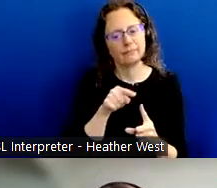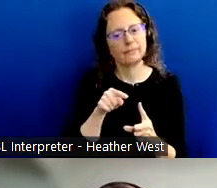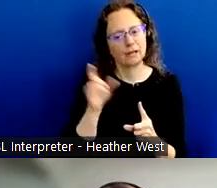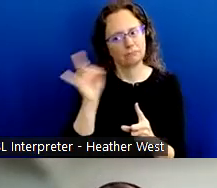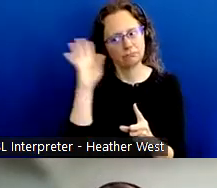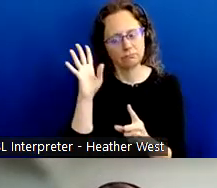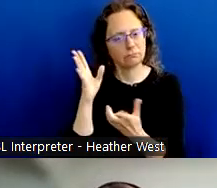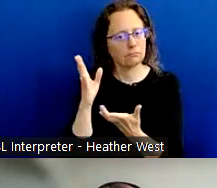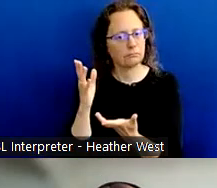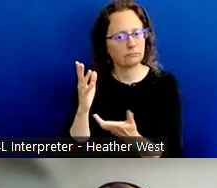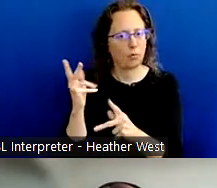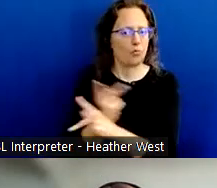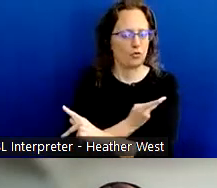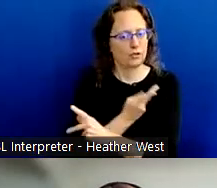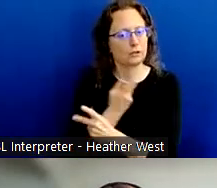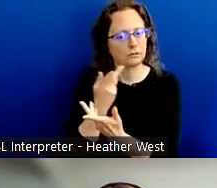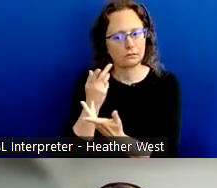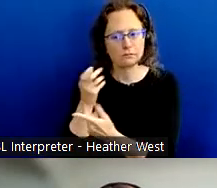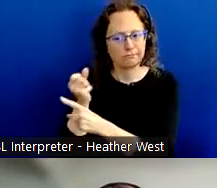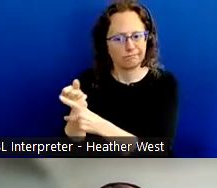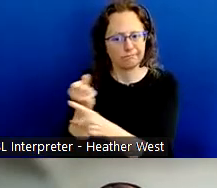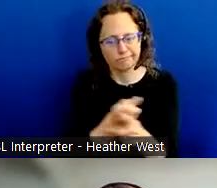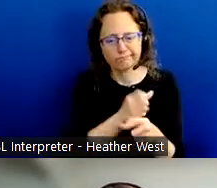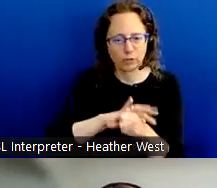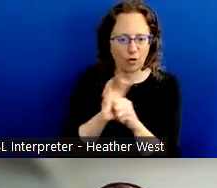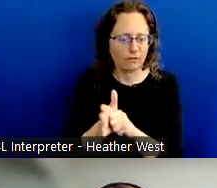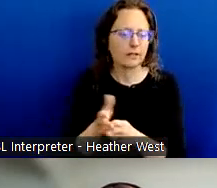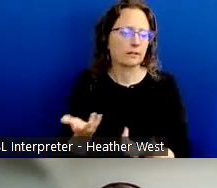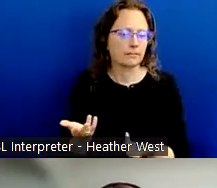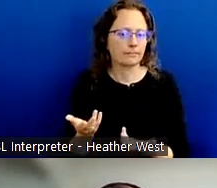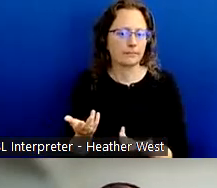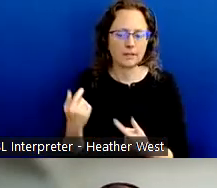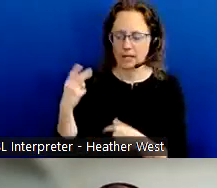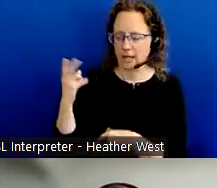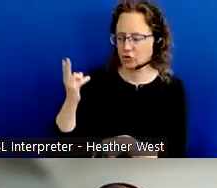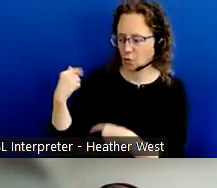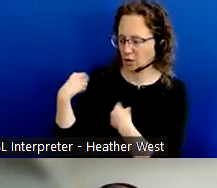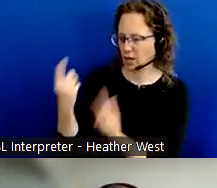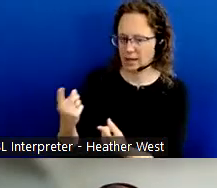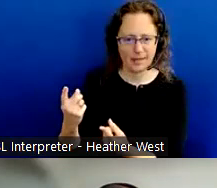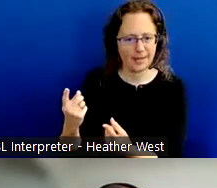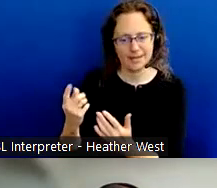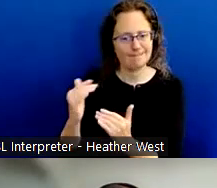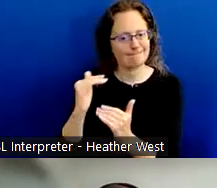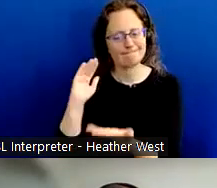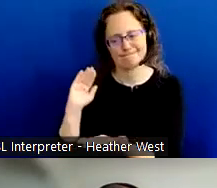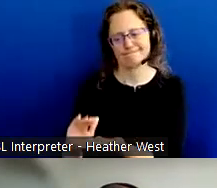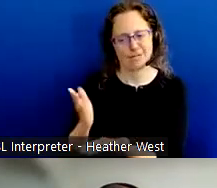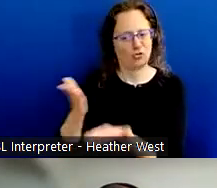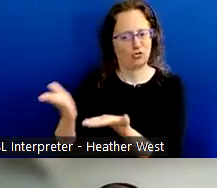include areas of high segregation and poverty, disadvantaged and historically underserved communities, impacted households